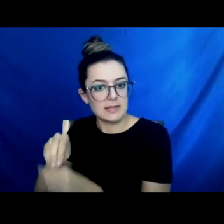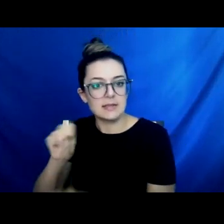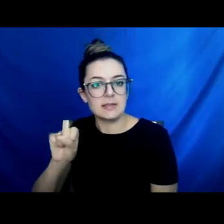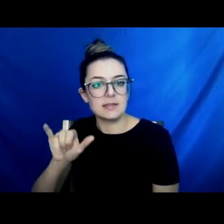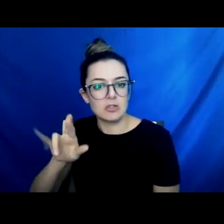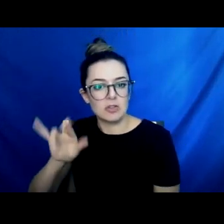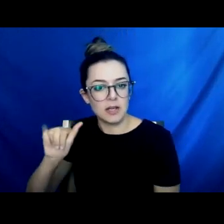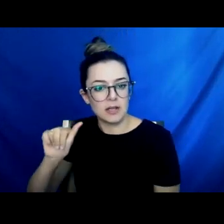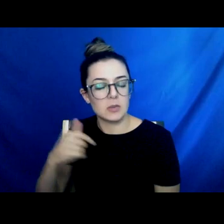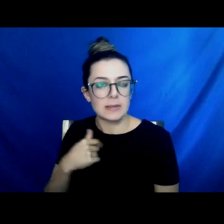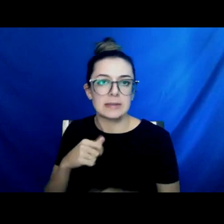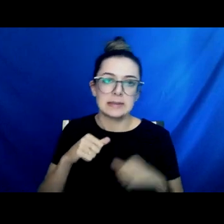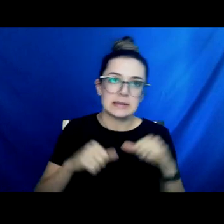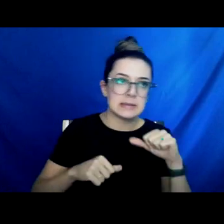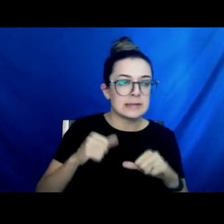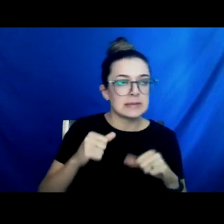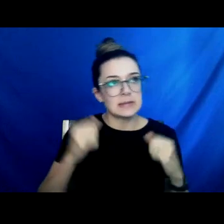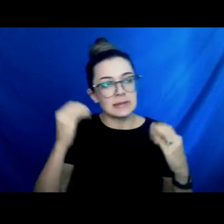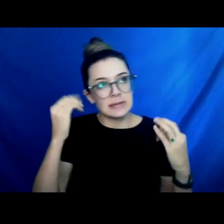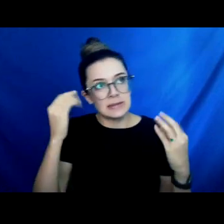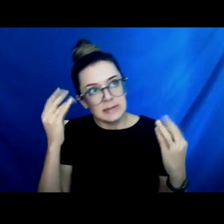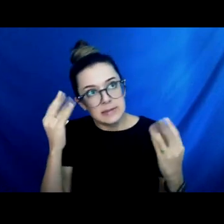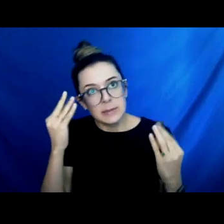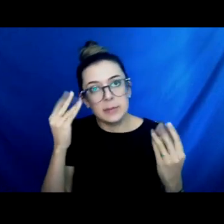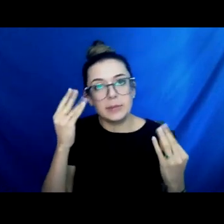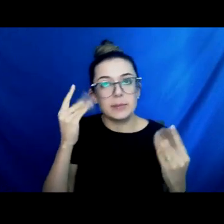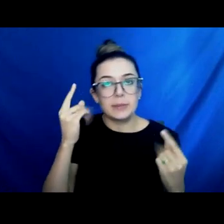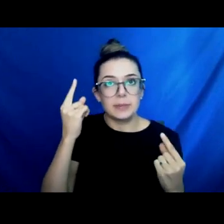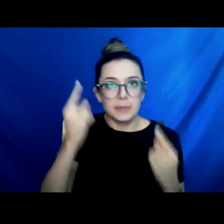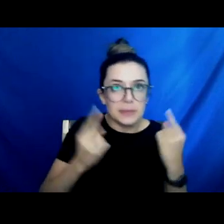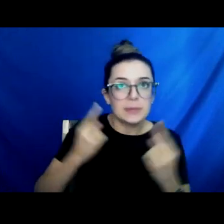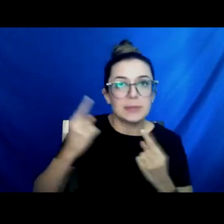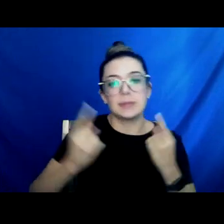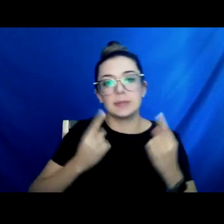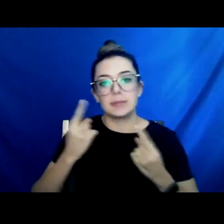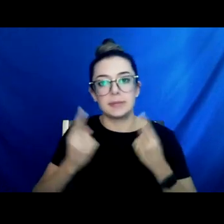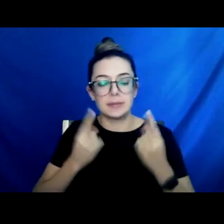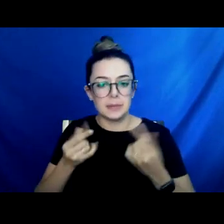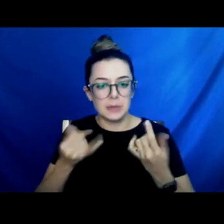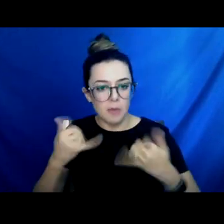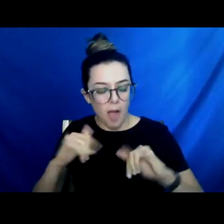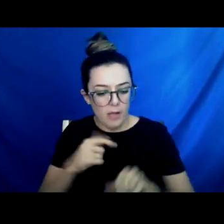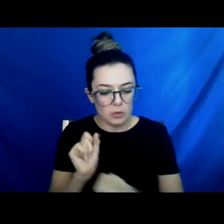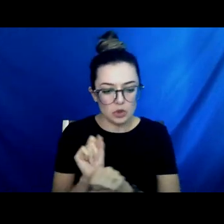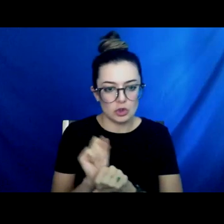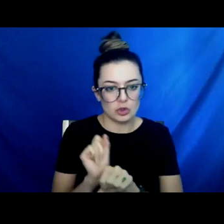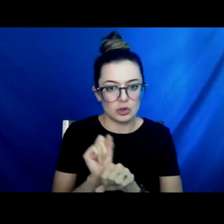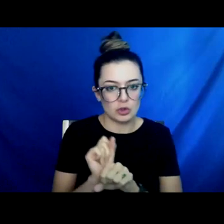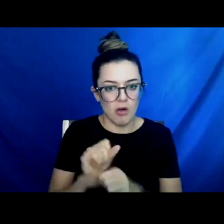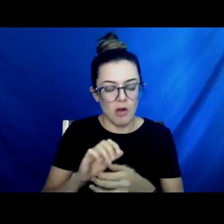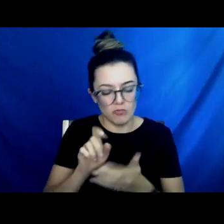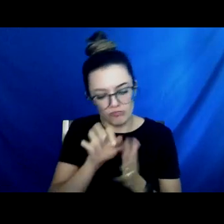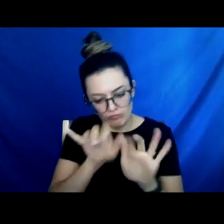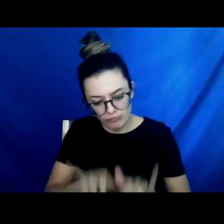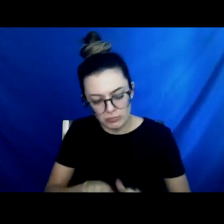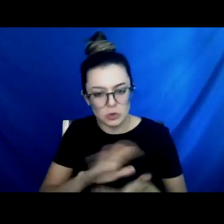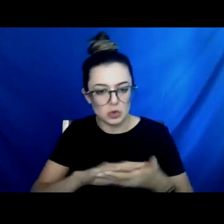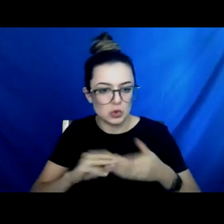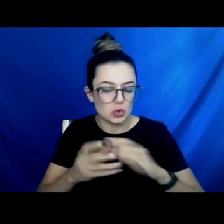lot. And right as I was working on the story, I was in Istanbul at a conference